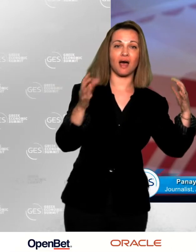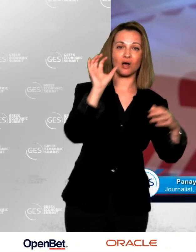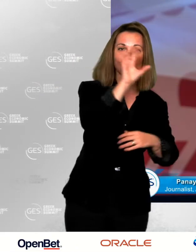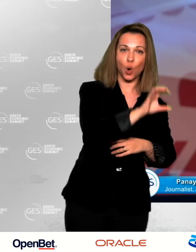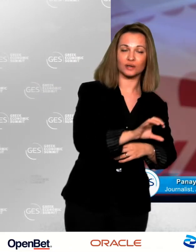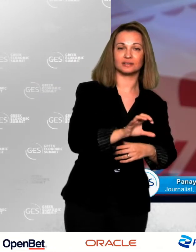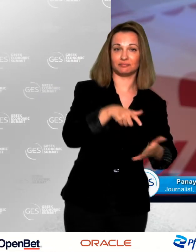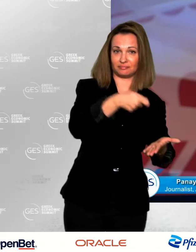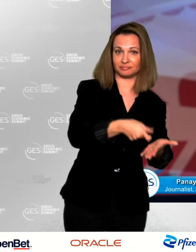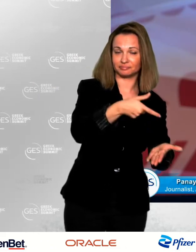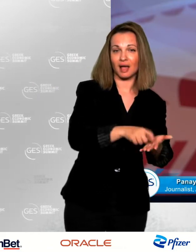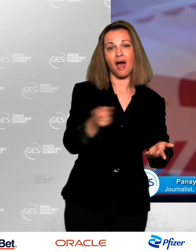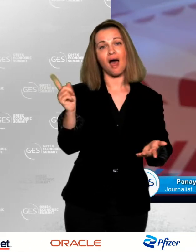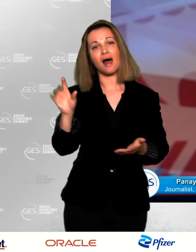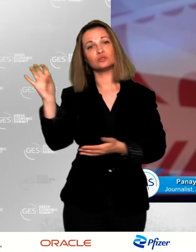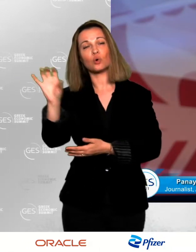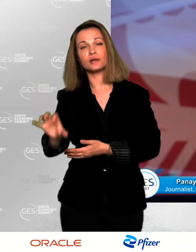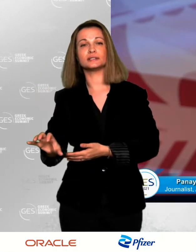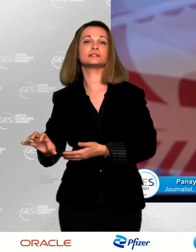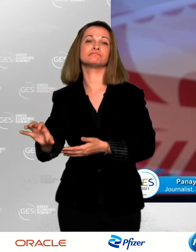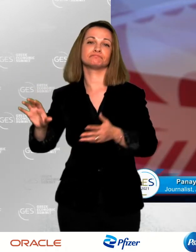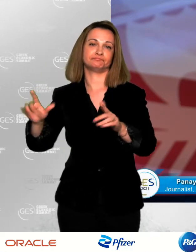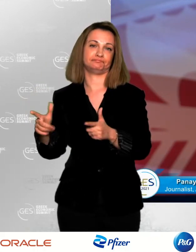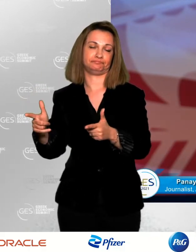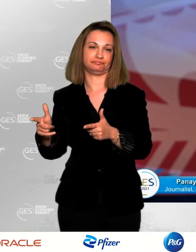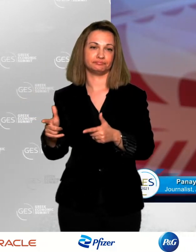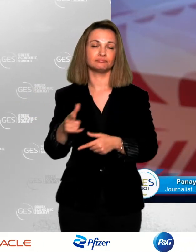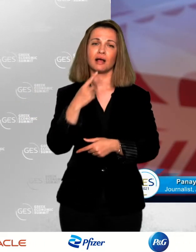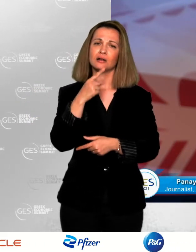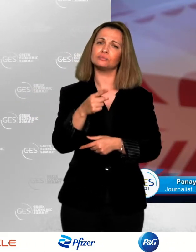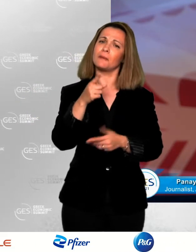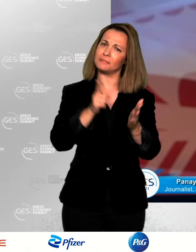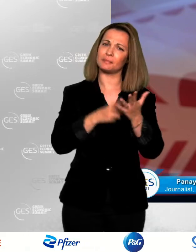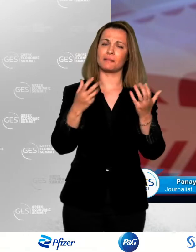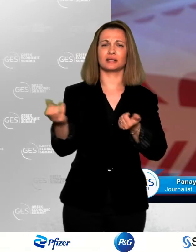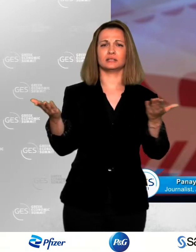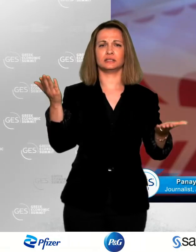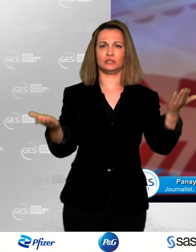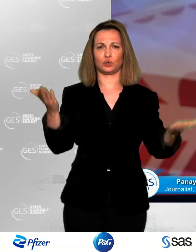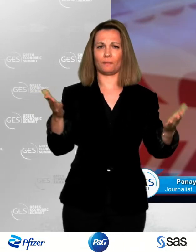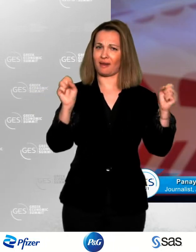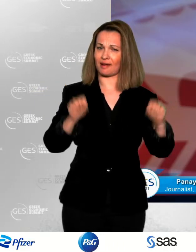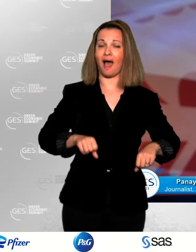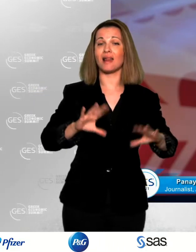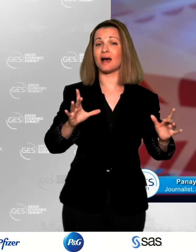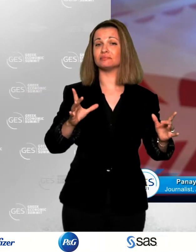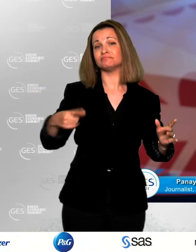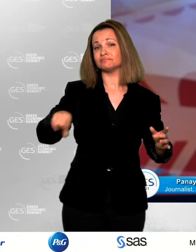more general relaxation of fiscal rules, if we go into your idea of